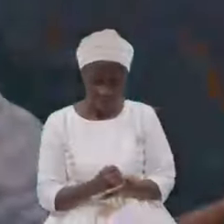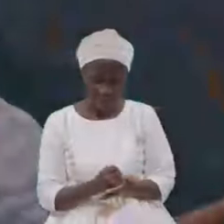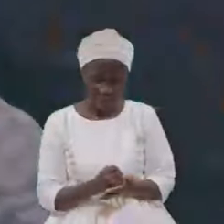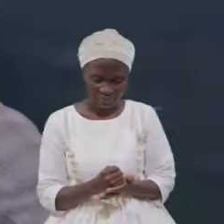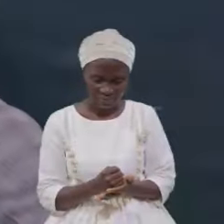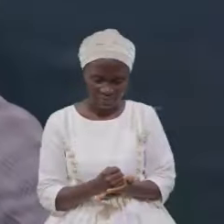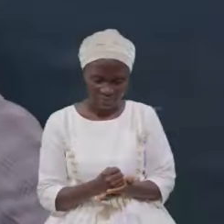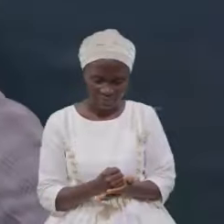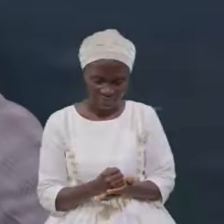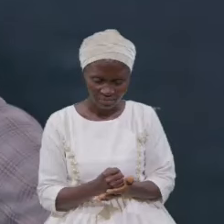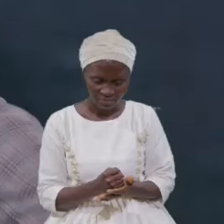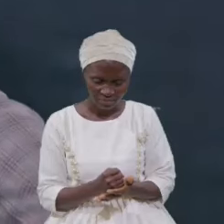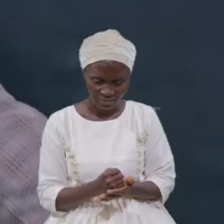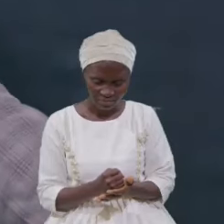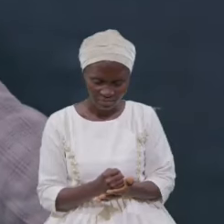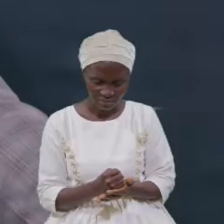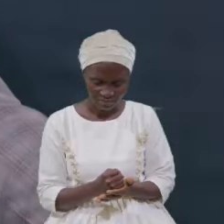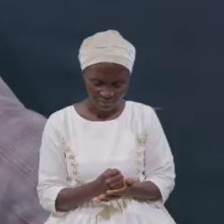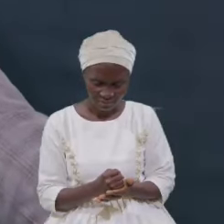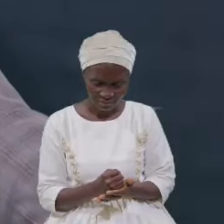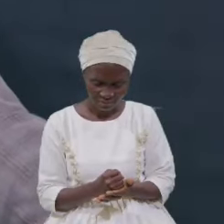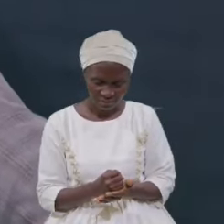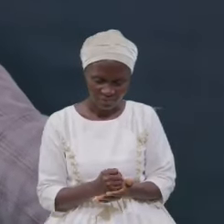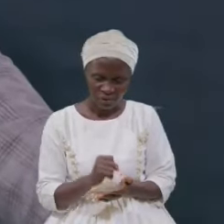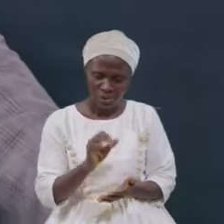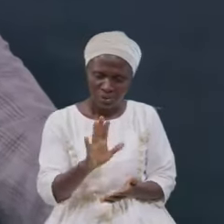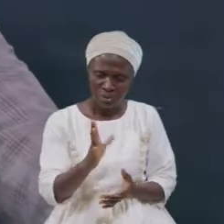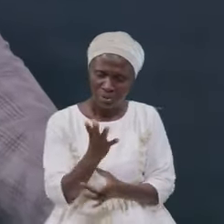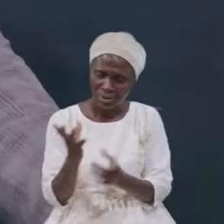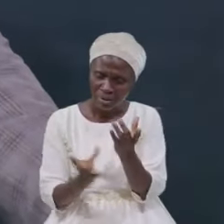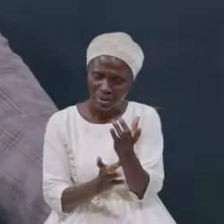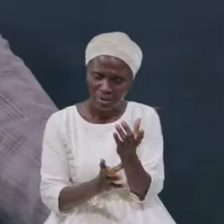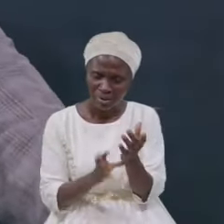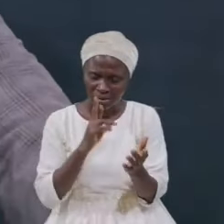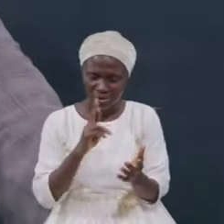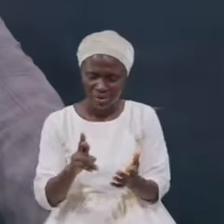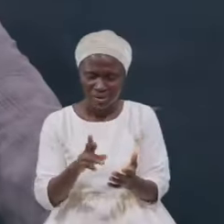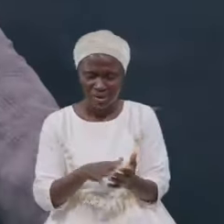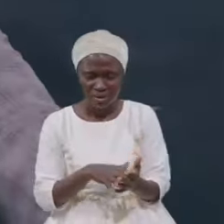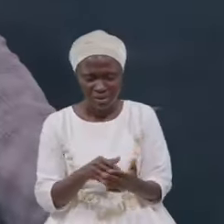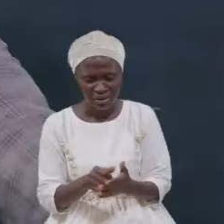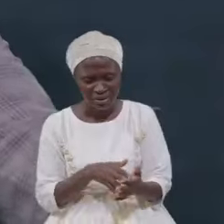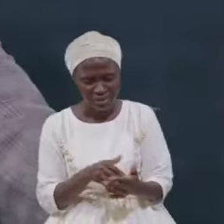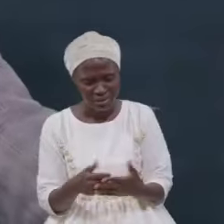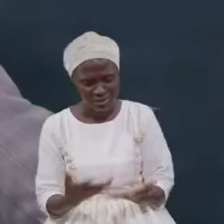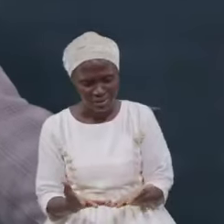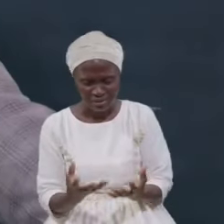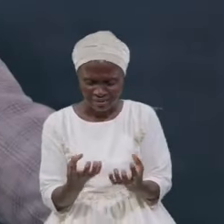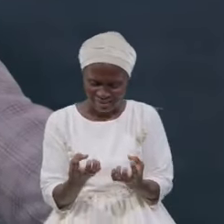Your hands are withered. You cannot pull the hand, you cannot stretch the hand, you cannot raise the